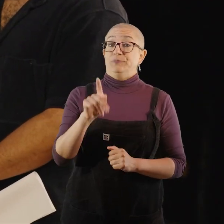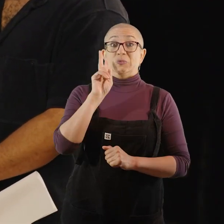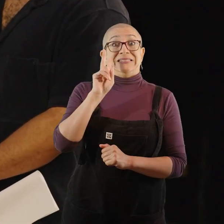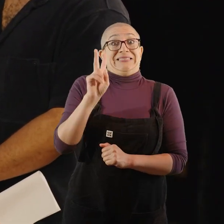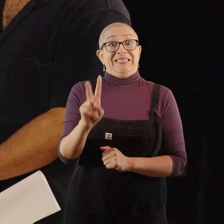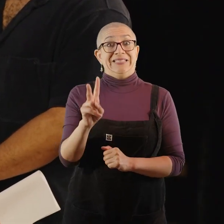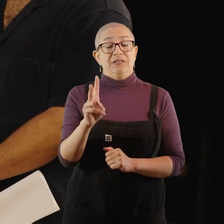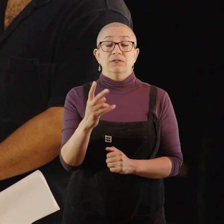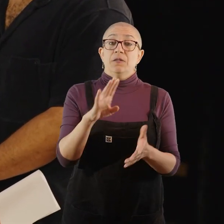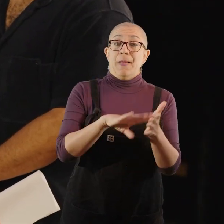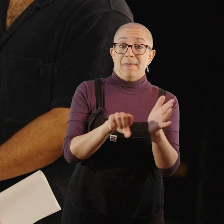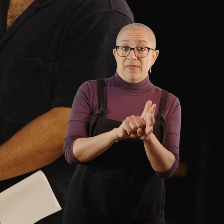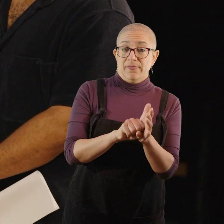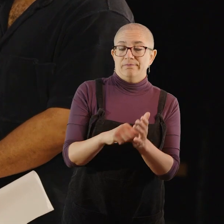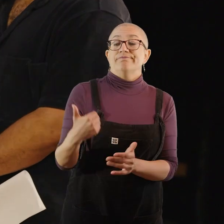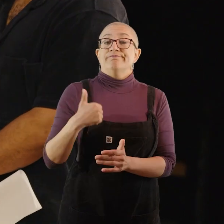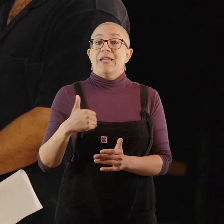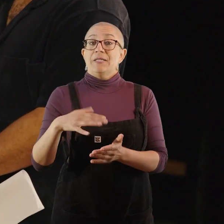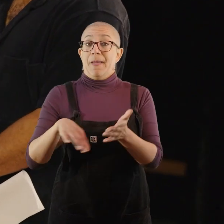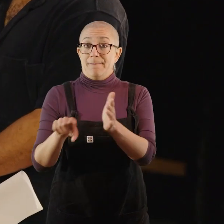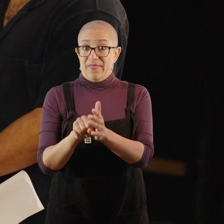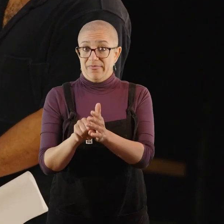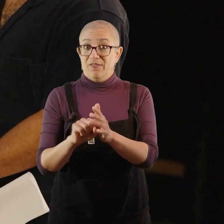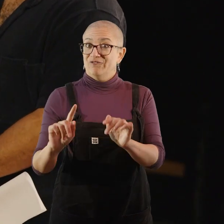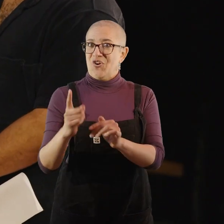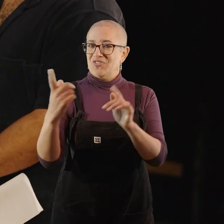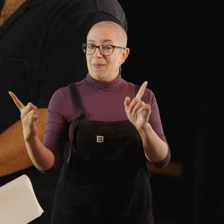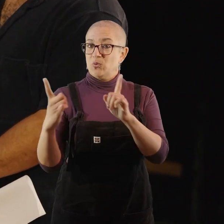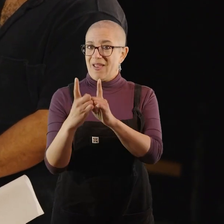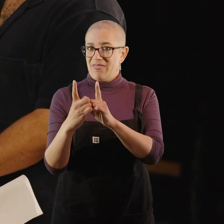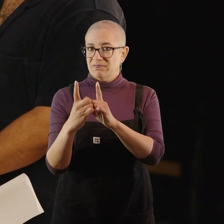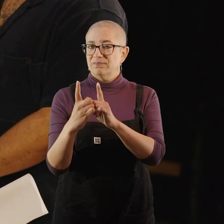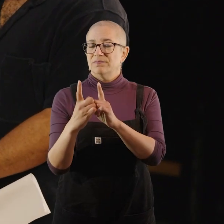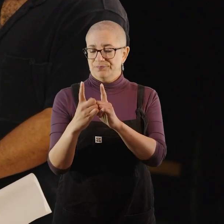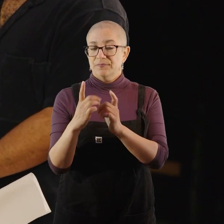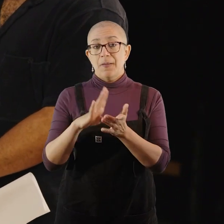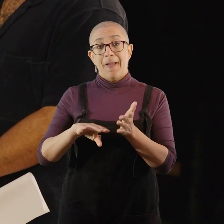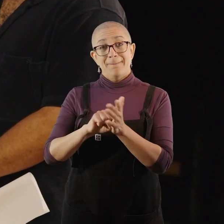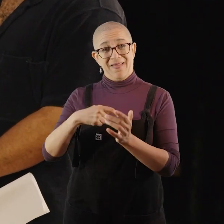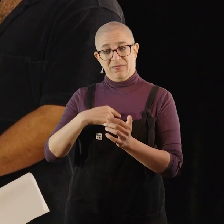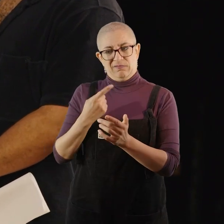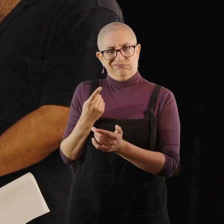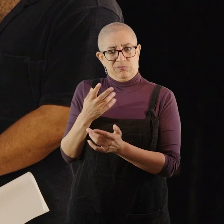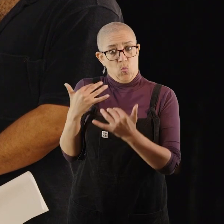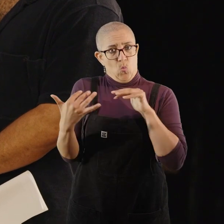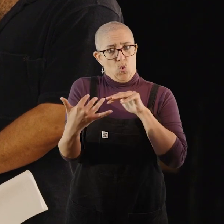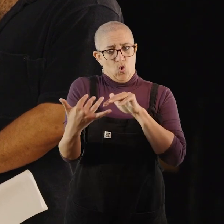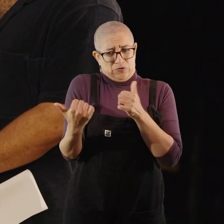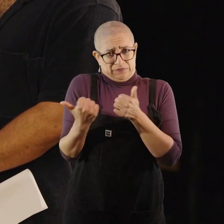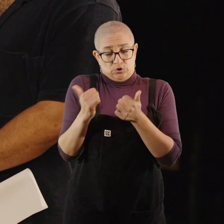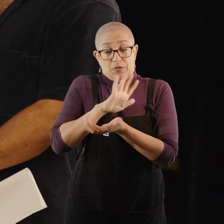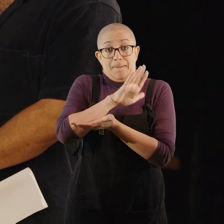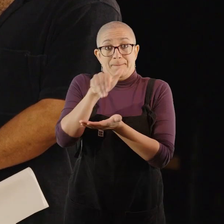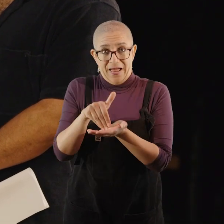together in the play, Macbeth has just returned from war, has already updated Lady Macbeth with the prophecy that